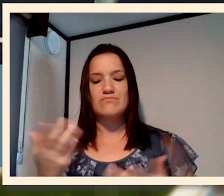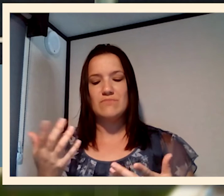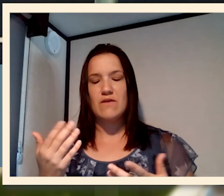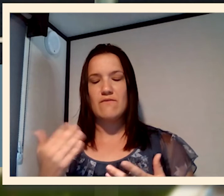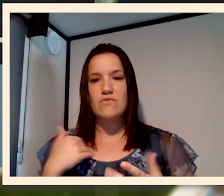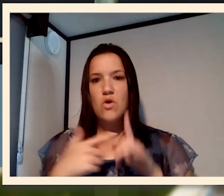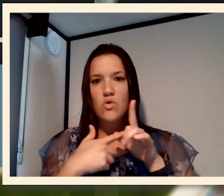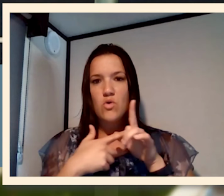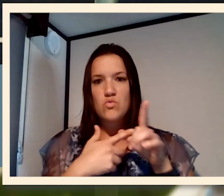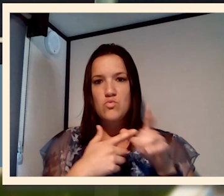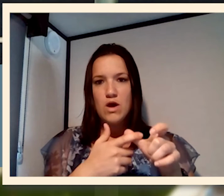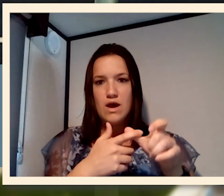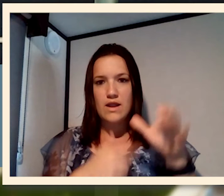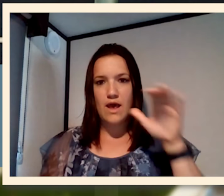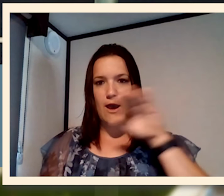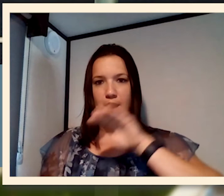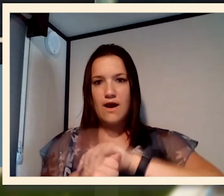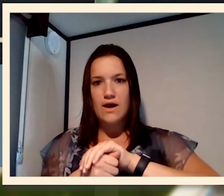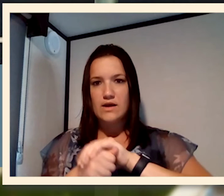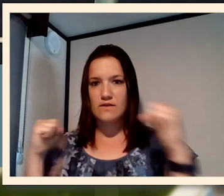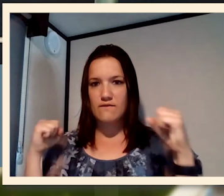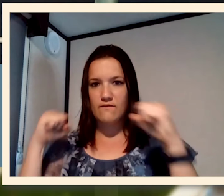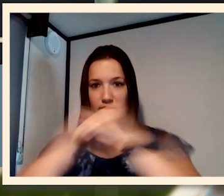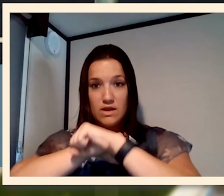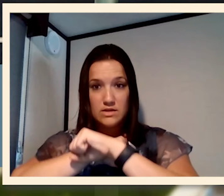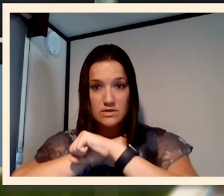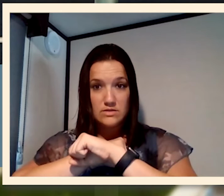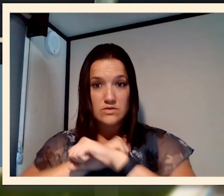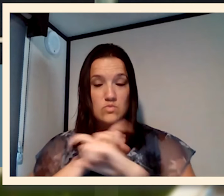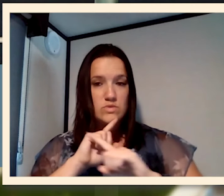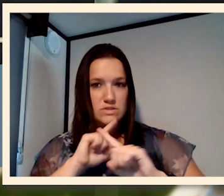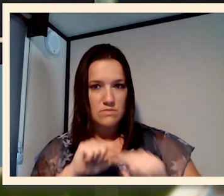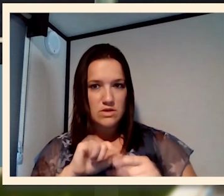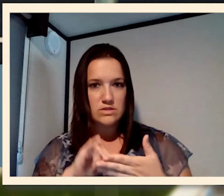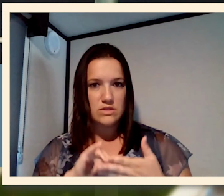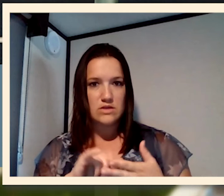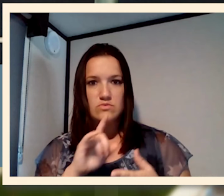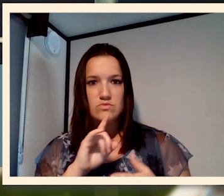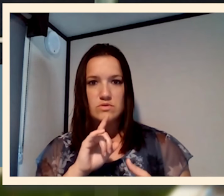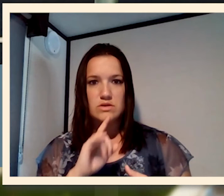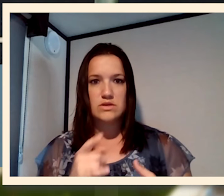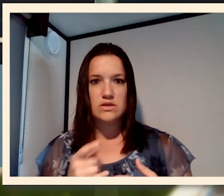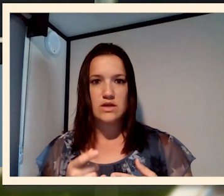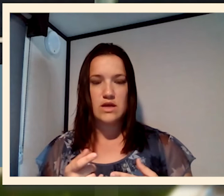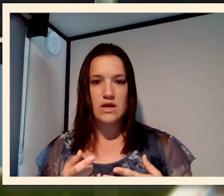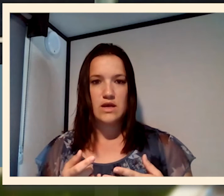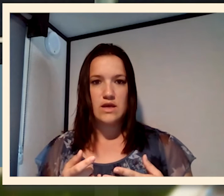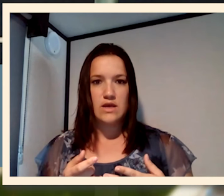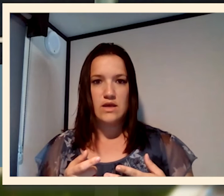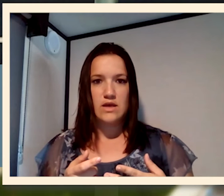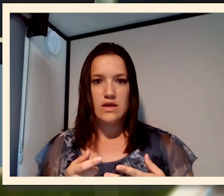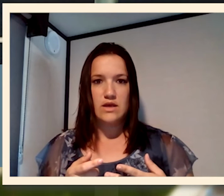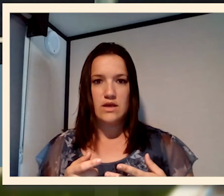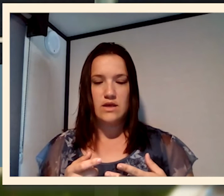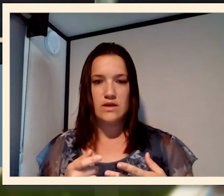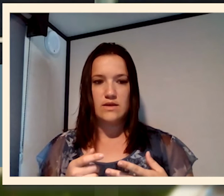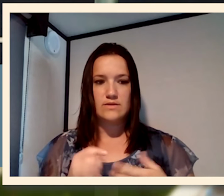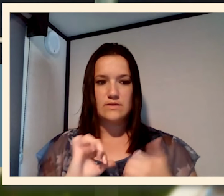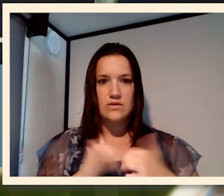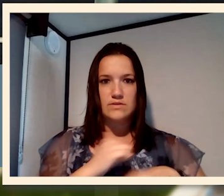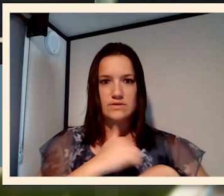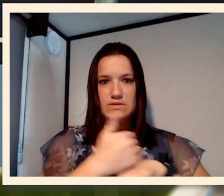the run, hide, fight response to a threat of that nature varies